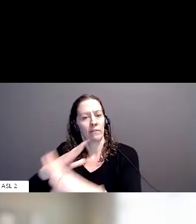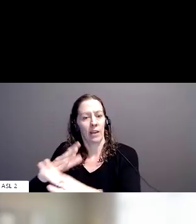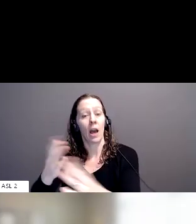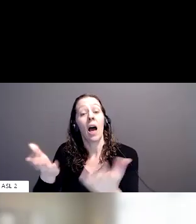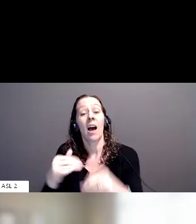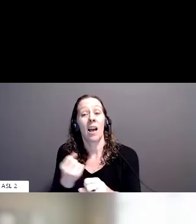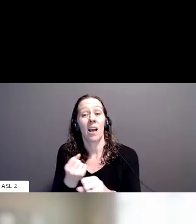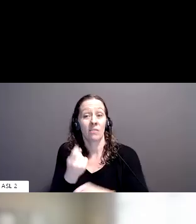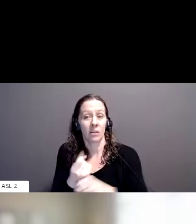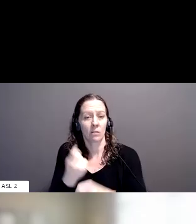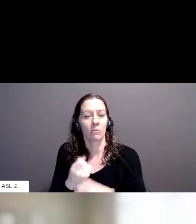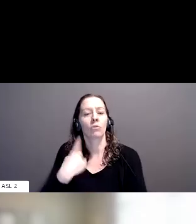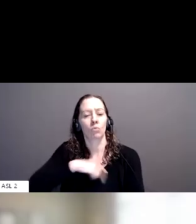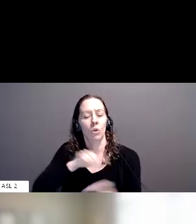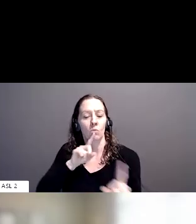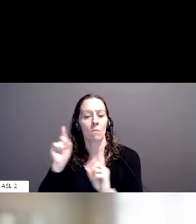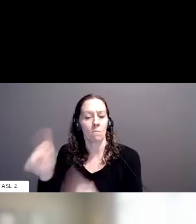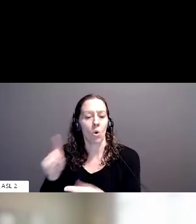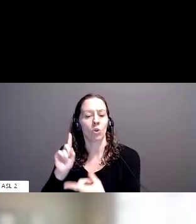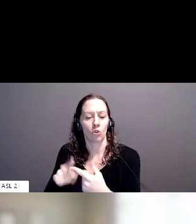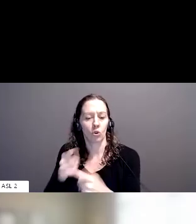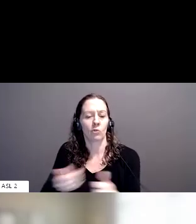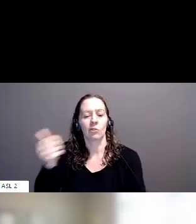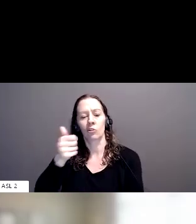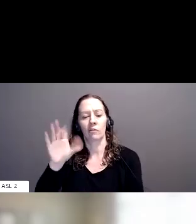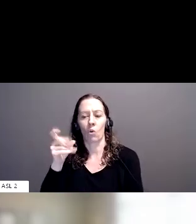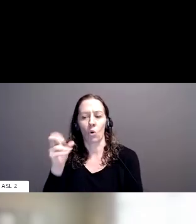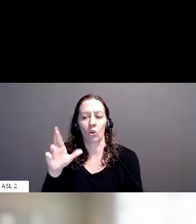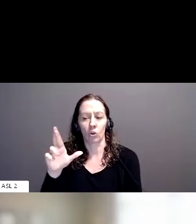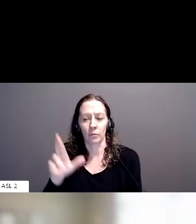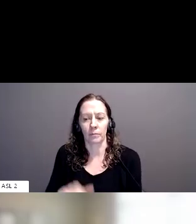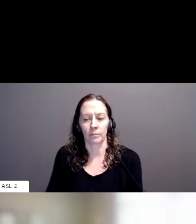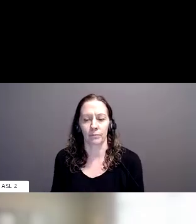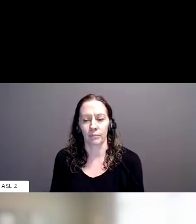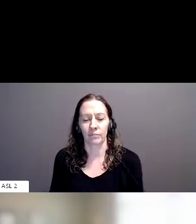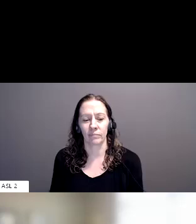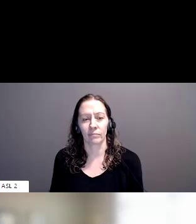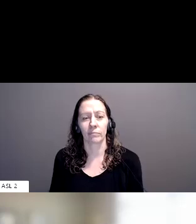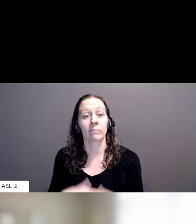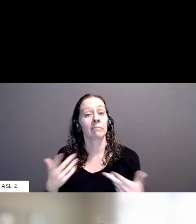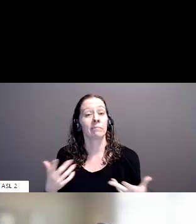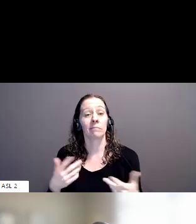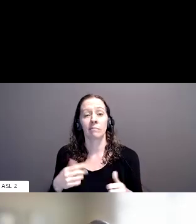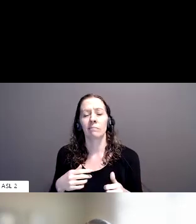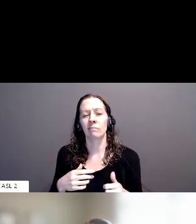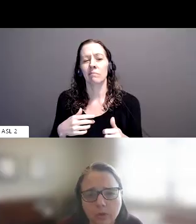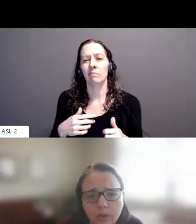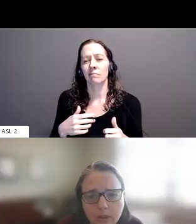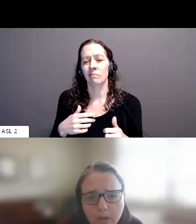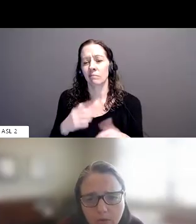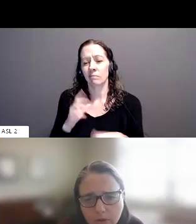committee's work. So what is our scope? So there was a bit of a renewal of the scope